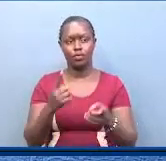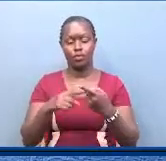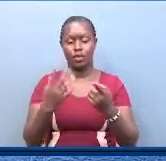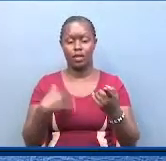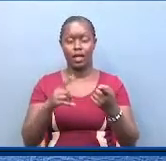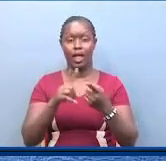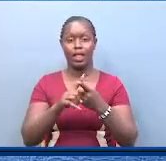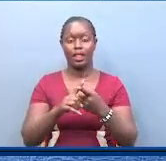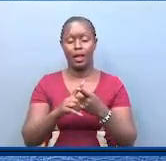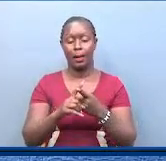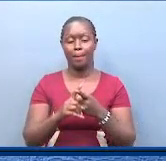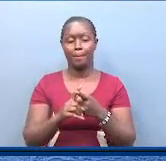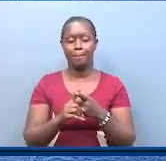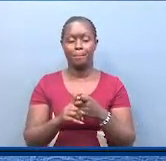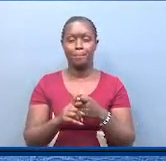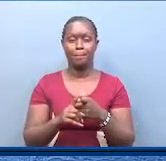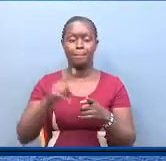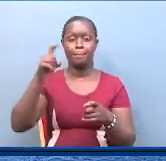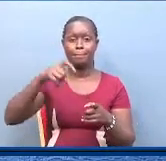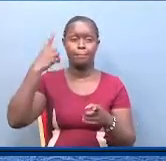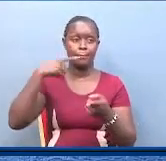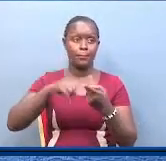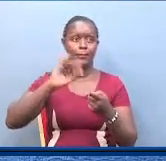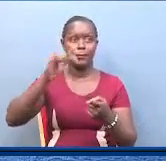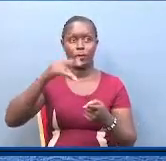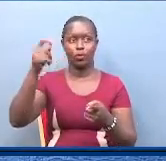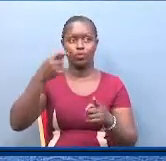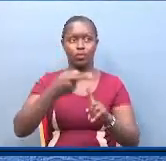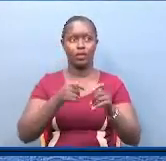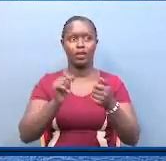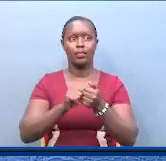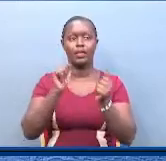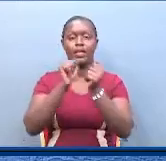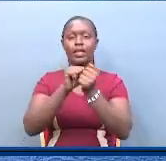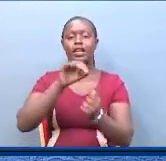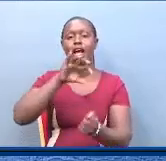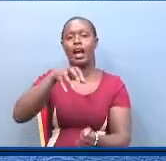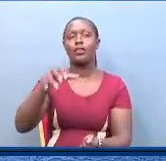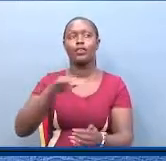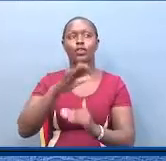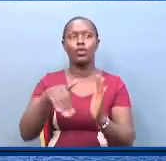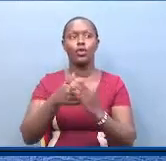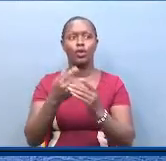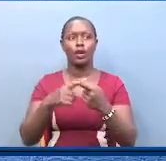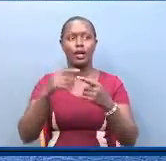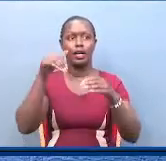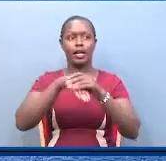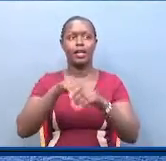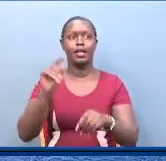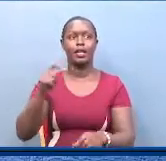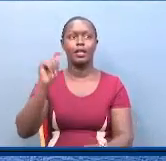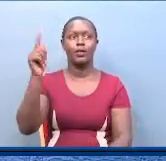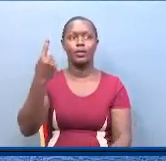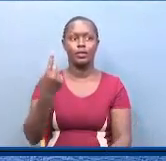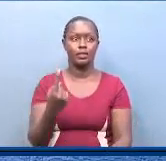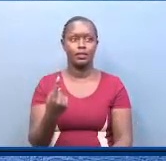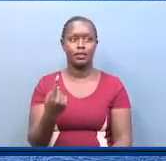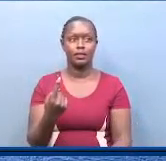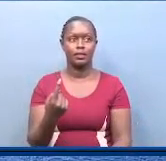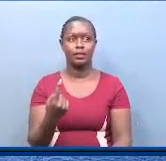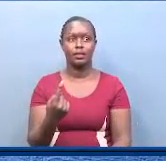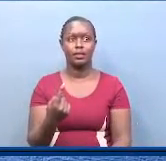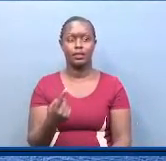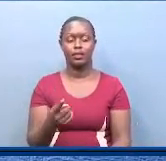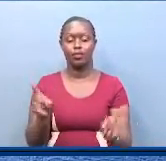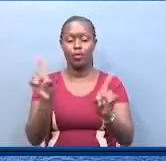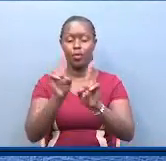aspirations of the Mount Kenya, the 10 counties, are locked into Kenya Kwanza.